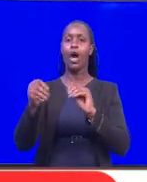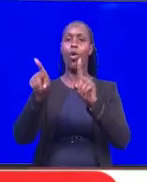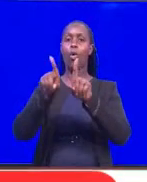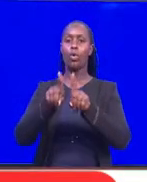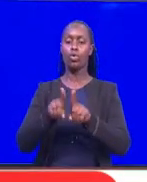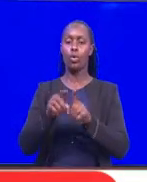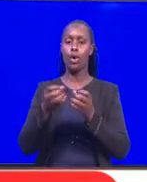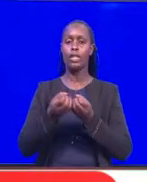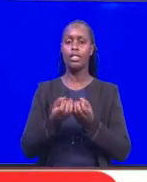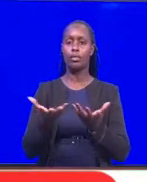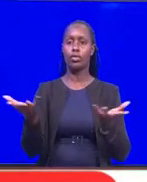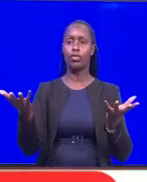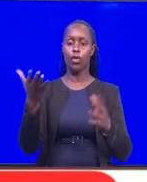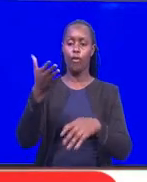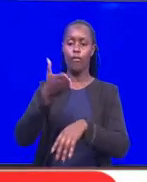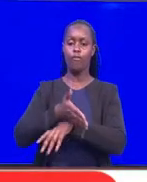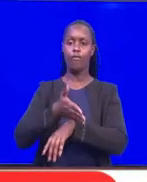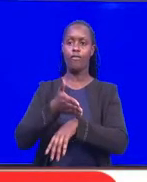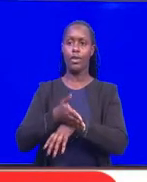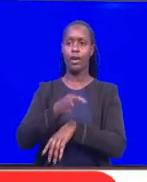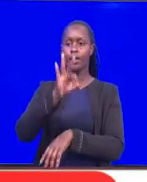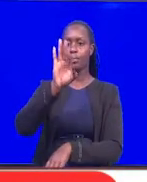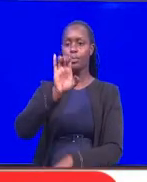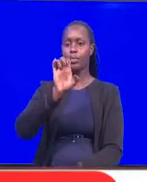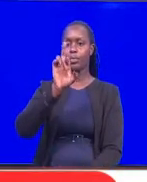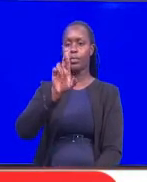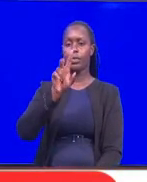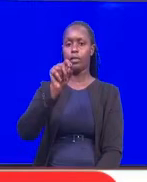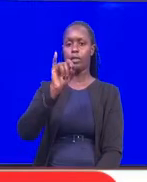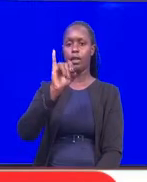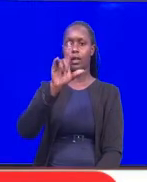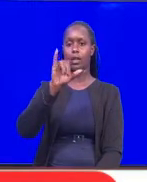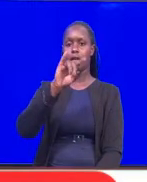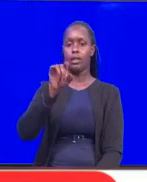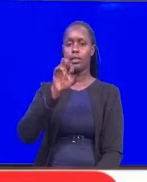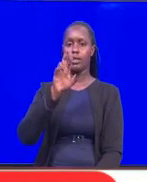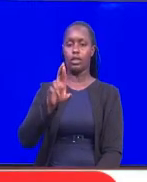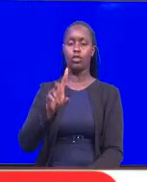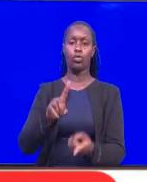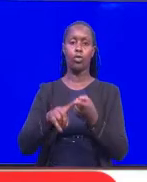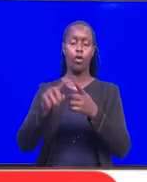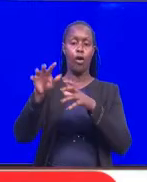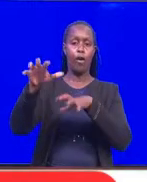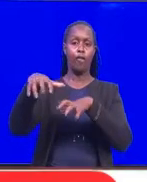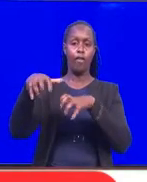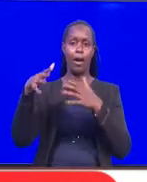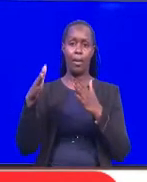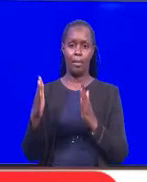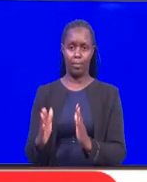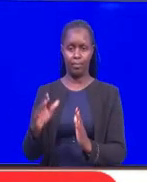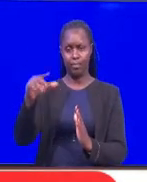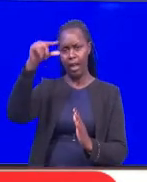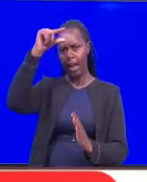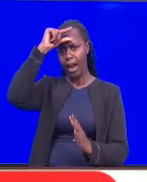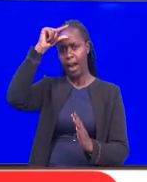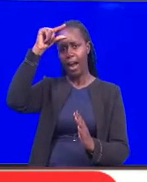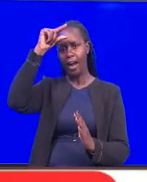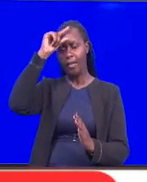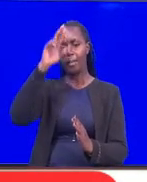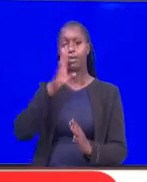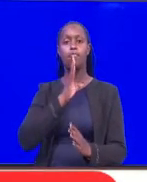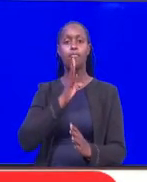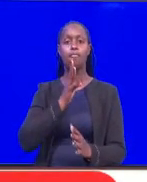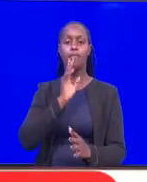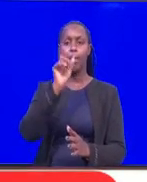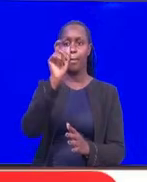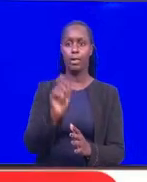fake fertilizer to farmers. And as Mike Kagwongo reports, government spokesperson Isaac Mwaura told the people calling for the